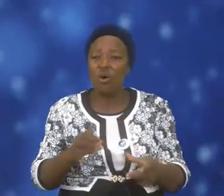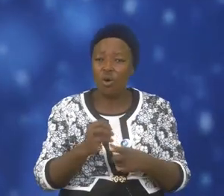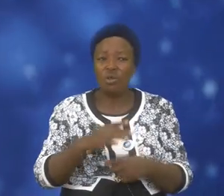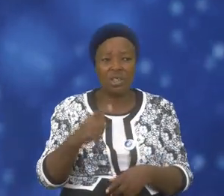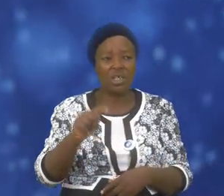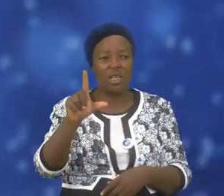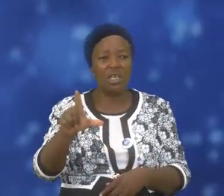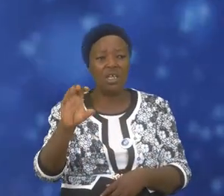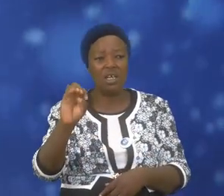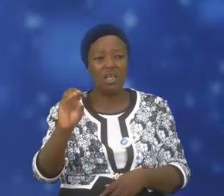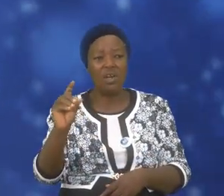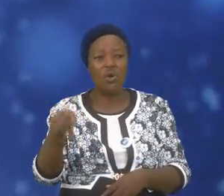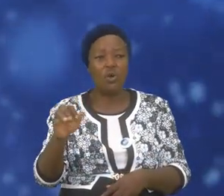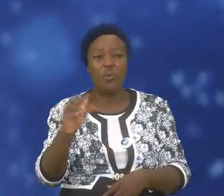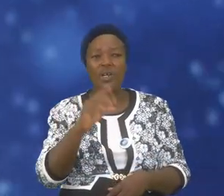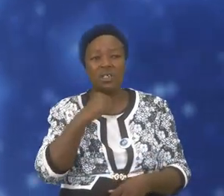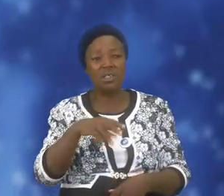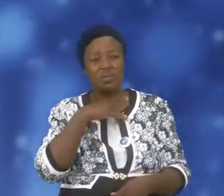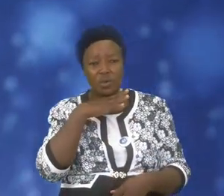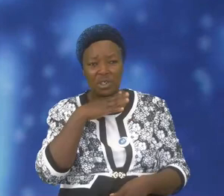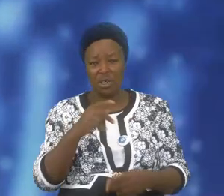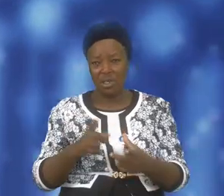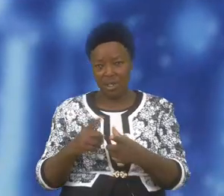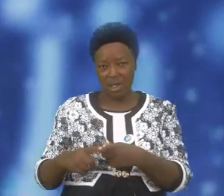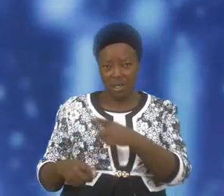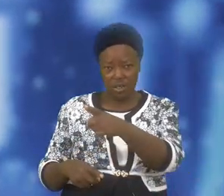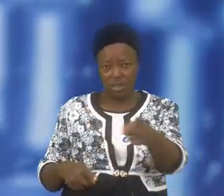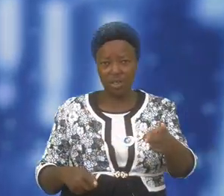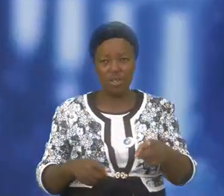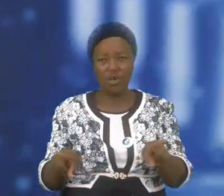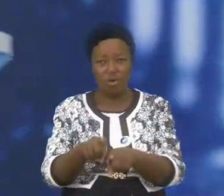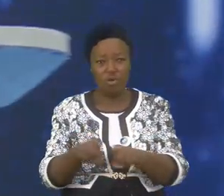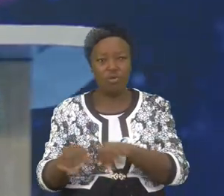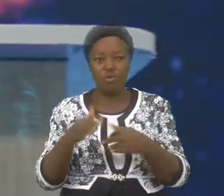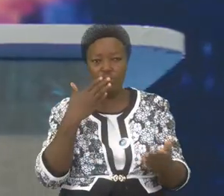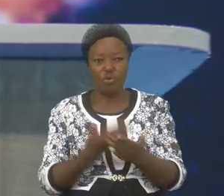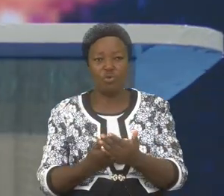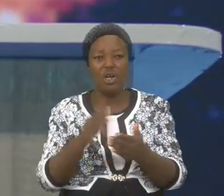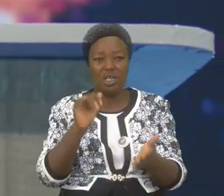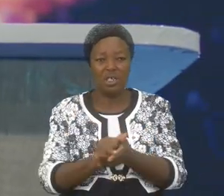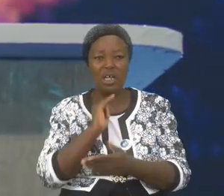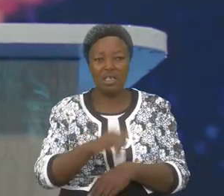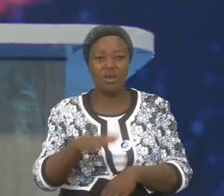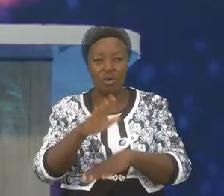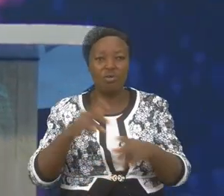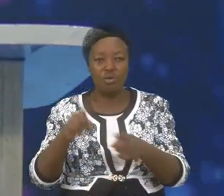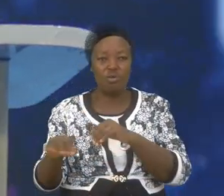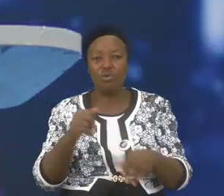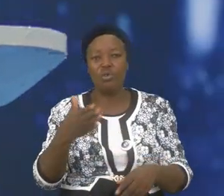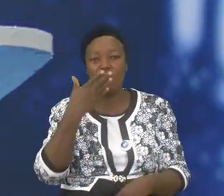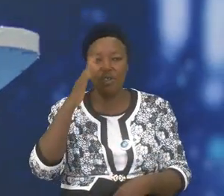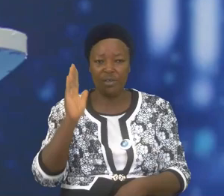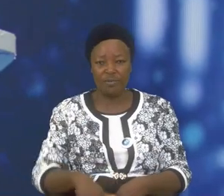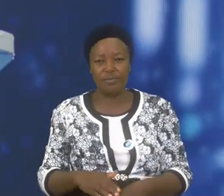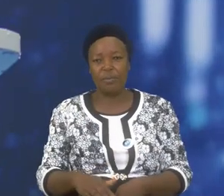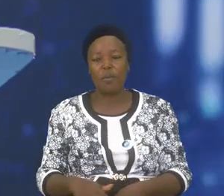good that are accustomed to doing evil. Let's come to point number two now. Point number two, we're